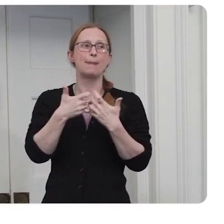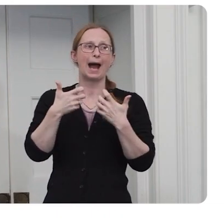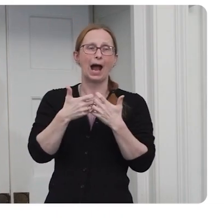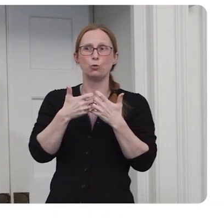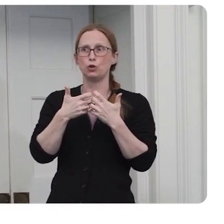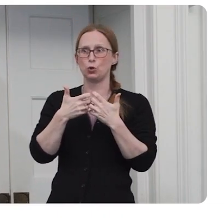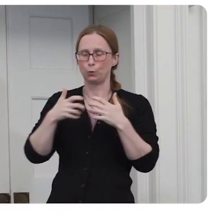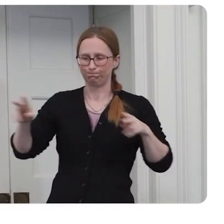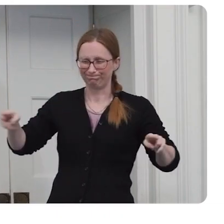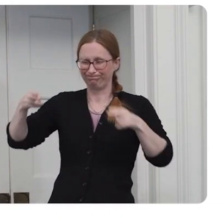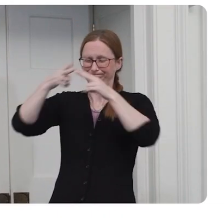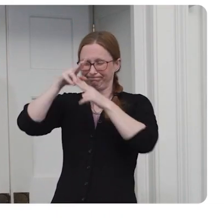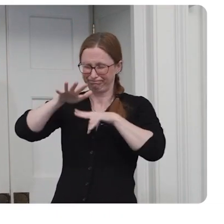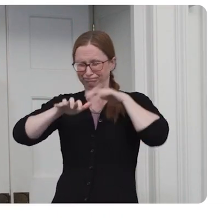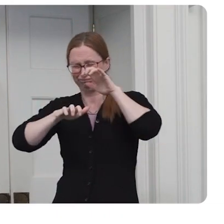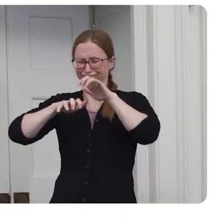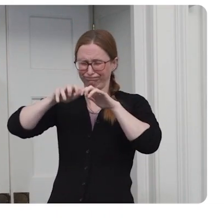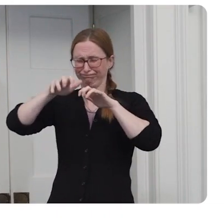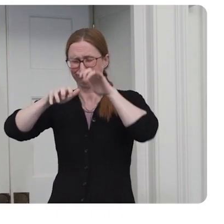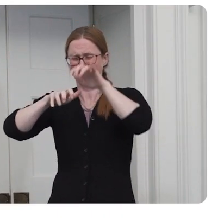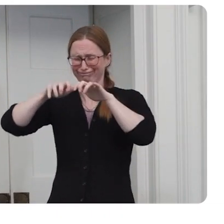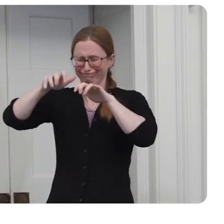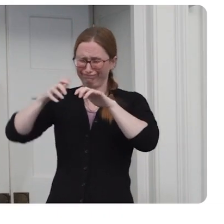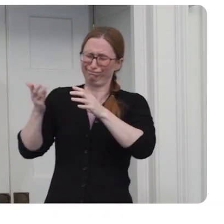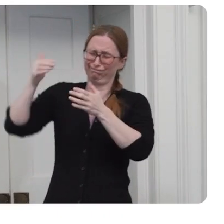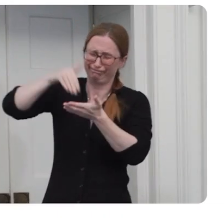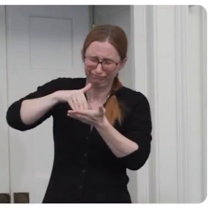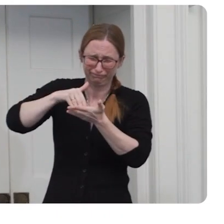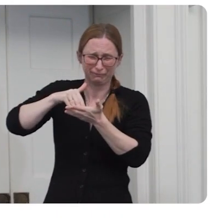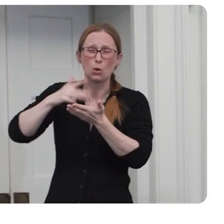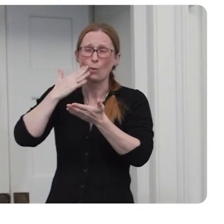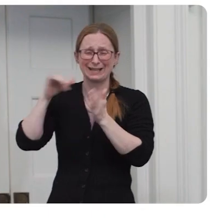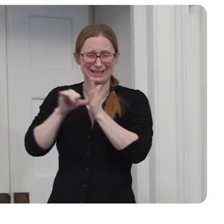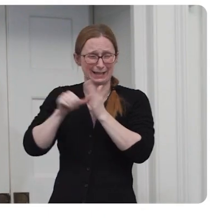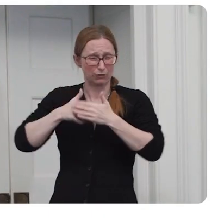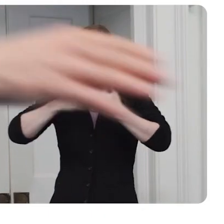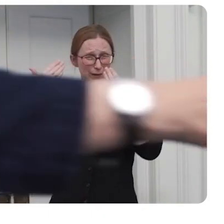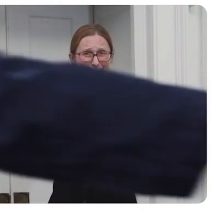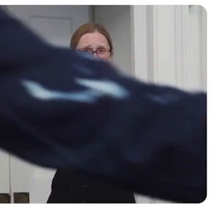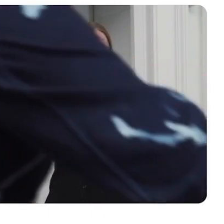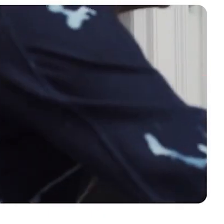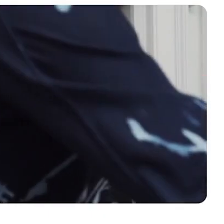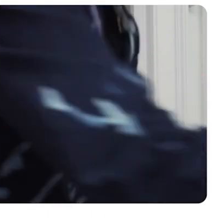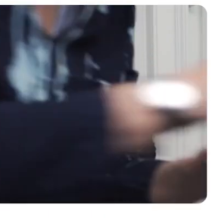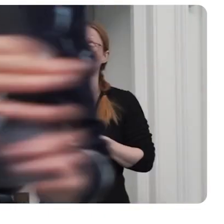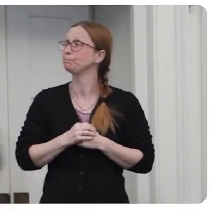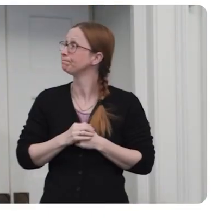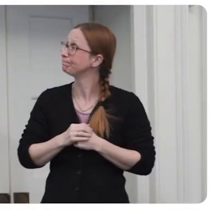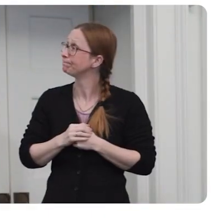get up Everest on the days when it's really hard to climb?